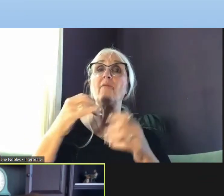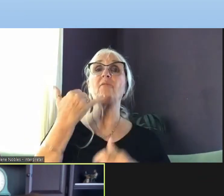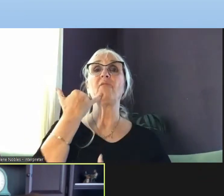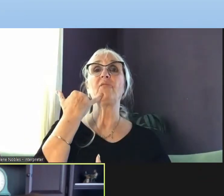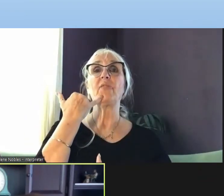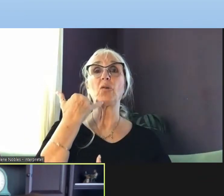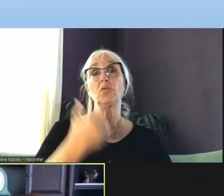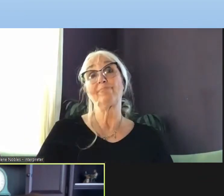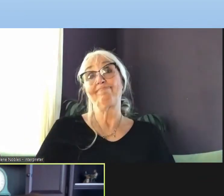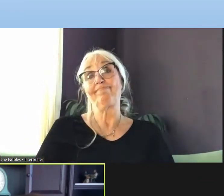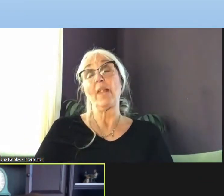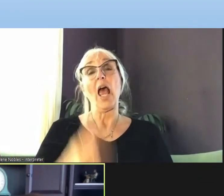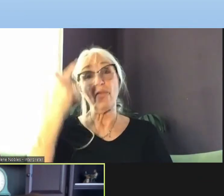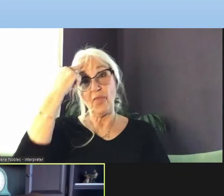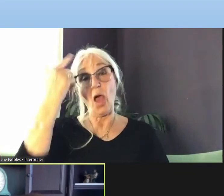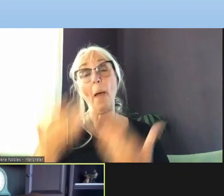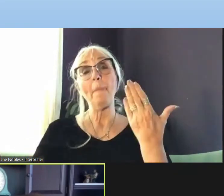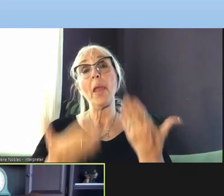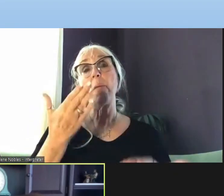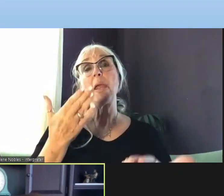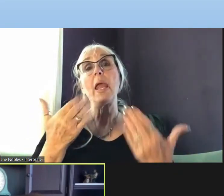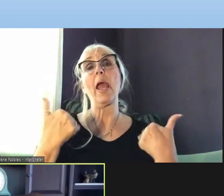that might be a good way to help,